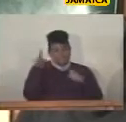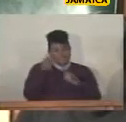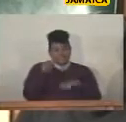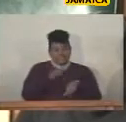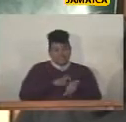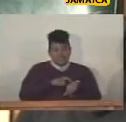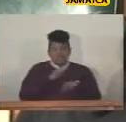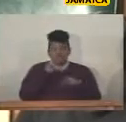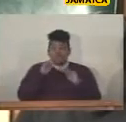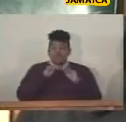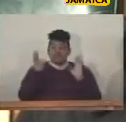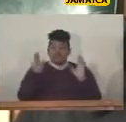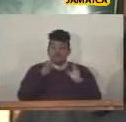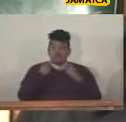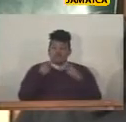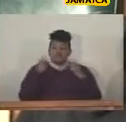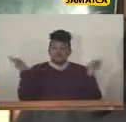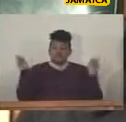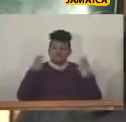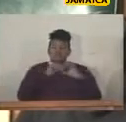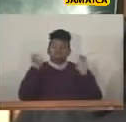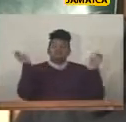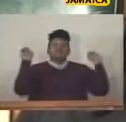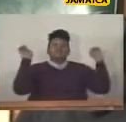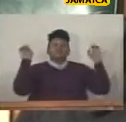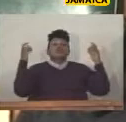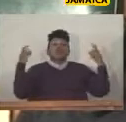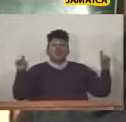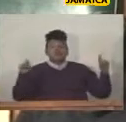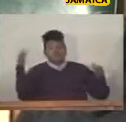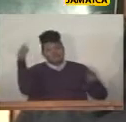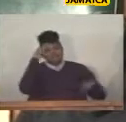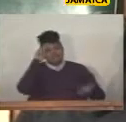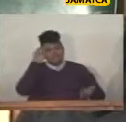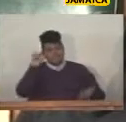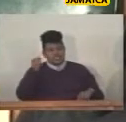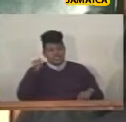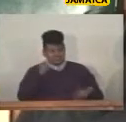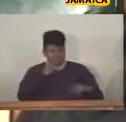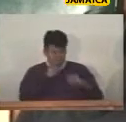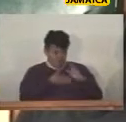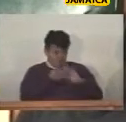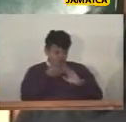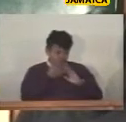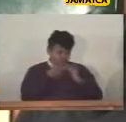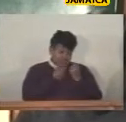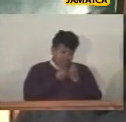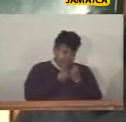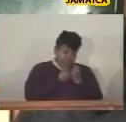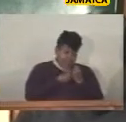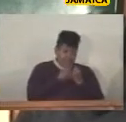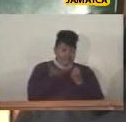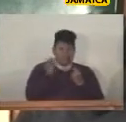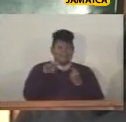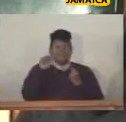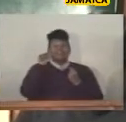because he's gone, he won't come back. If you know where he's gone, share the information, and we